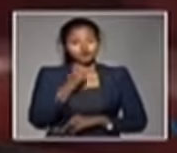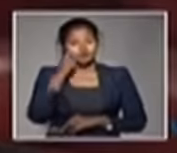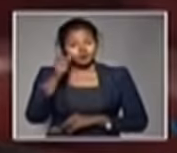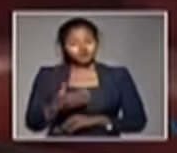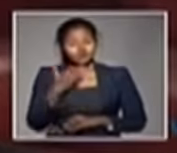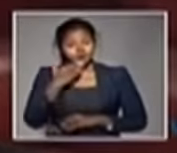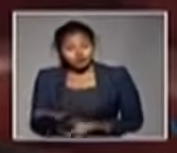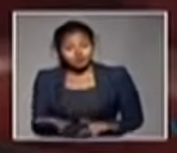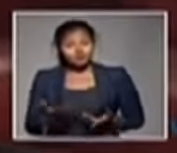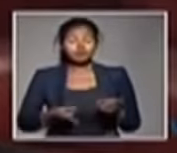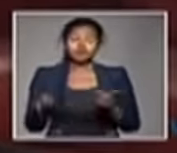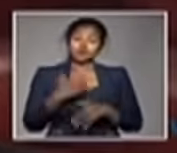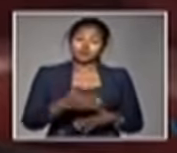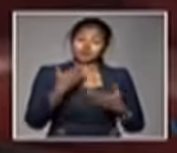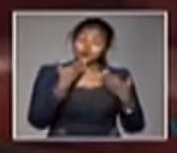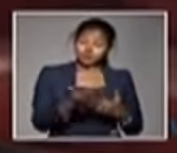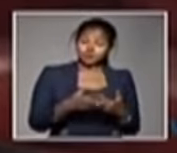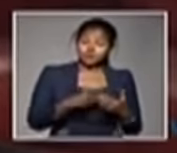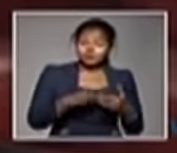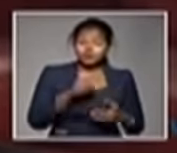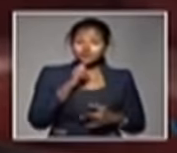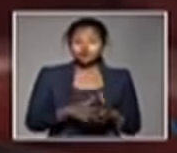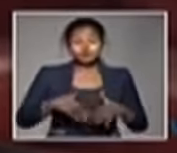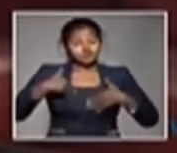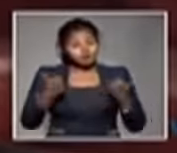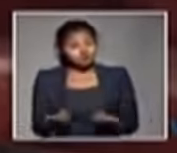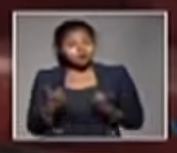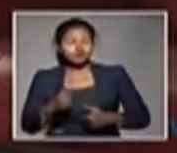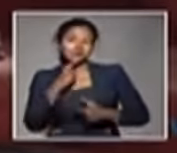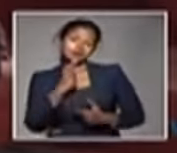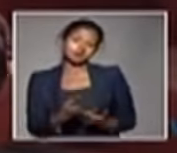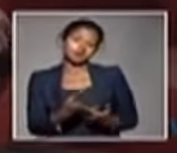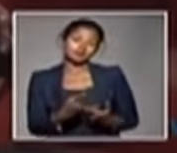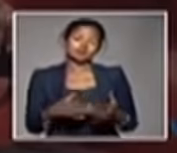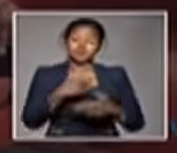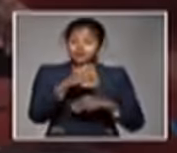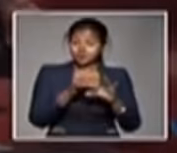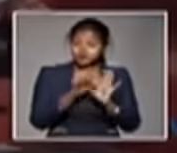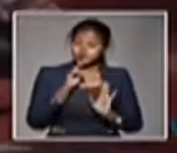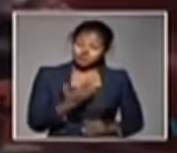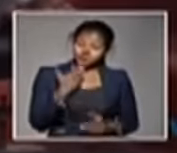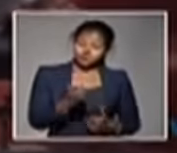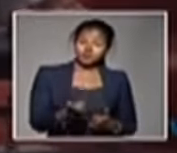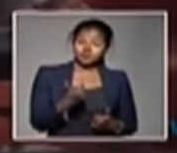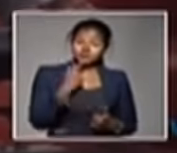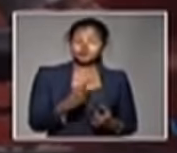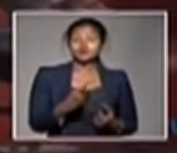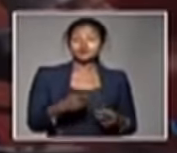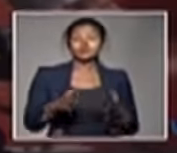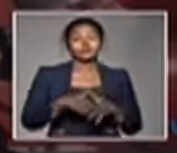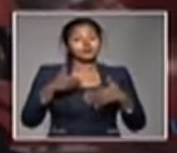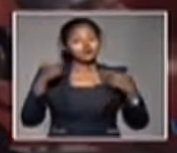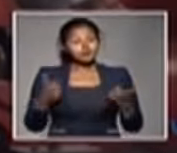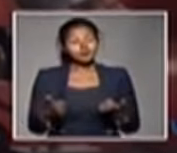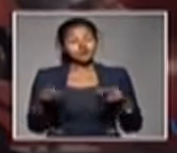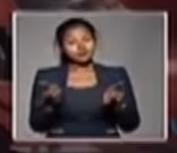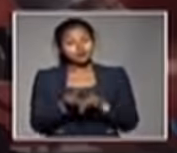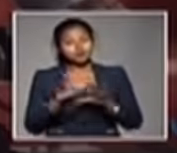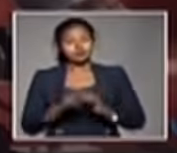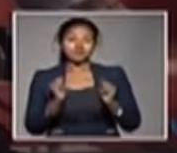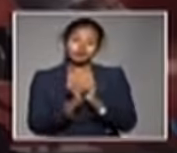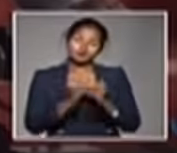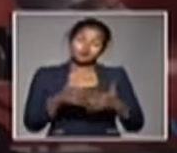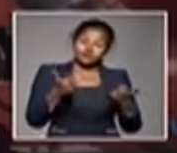by congratulating the fair Minister of Health who is in the chamber as to how well they have performed.